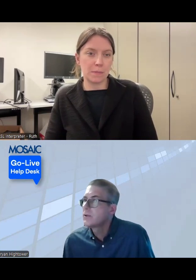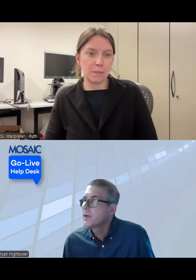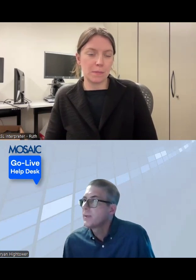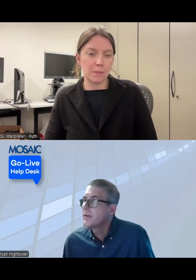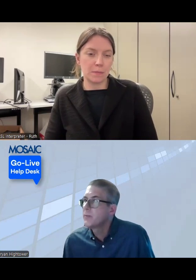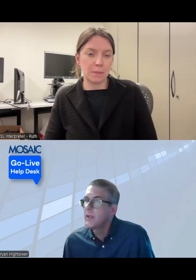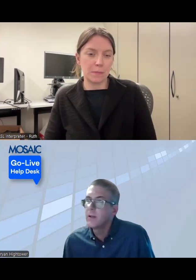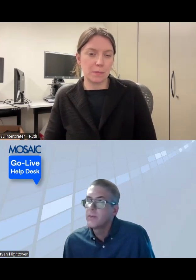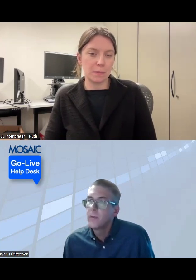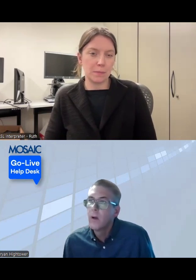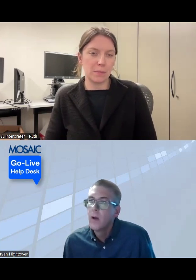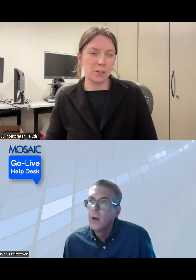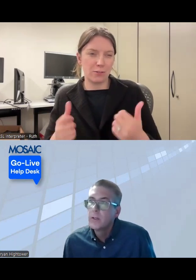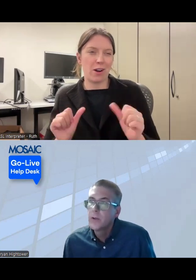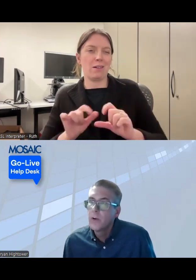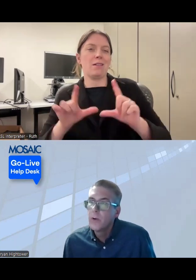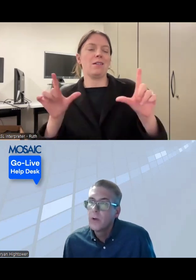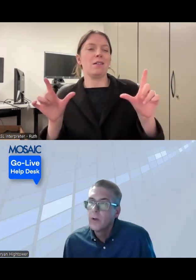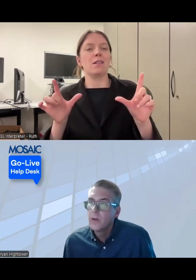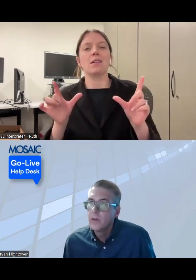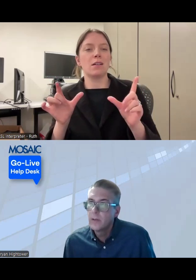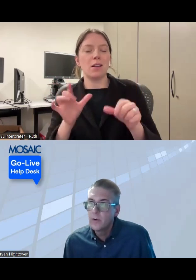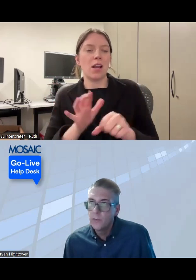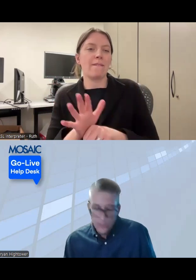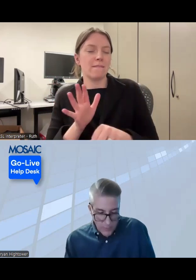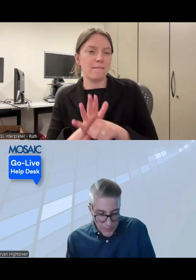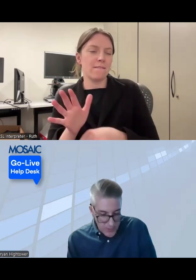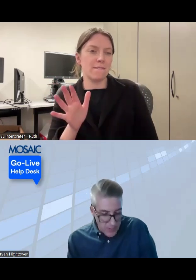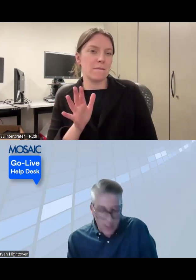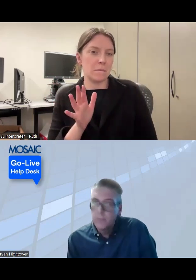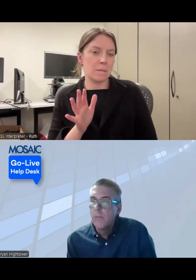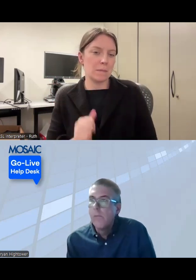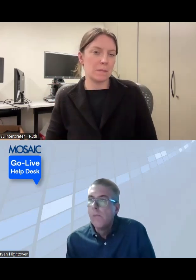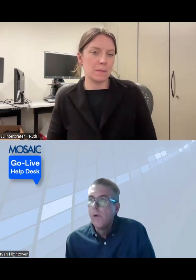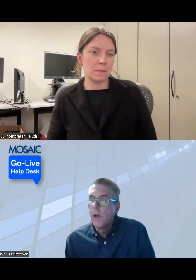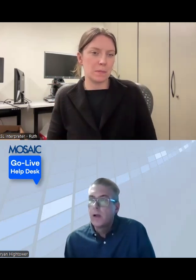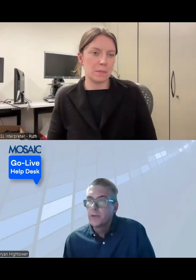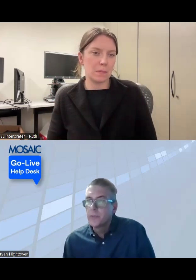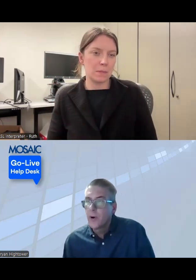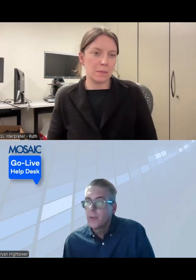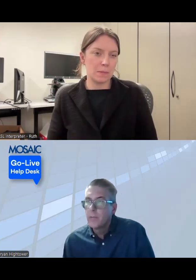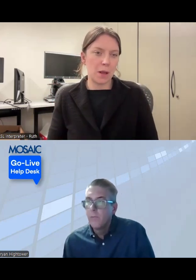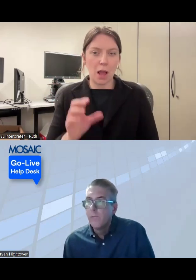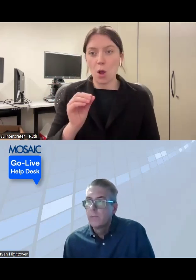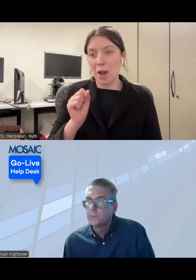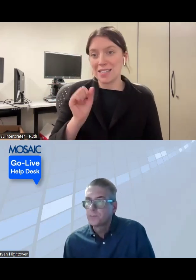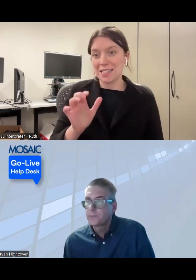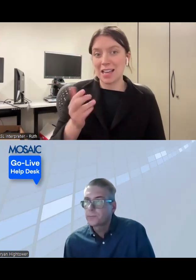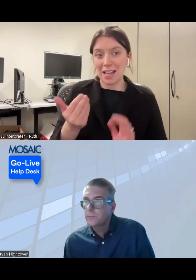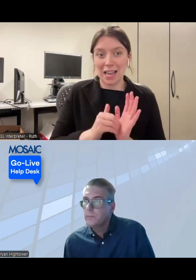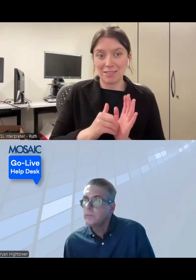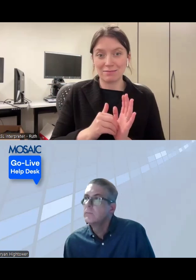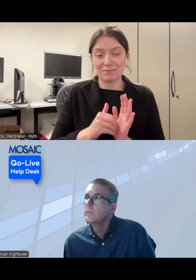Again, I'll try to make this big enough. So let's go for OSD again, under department.